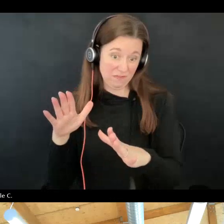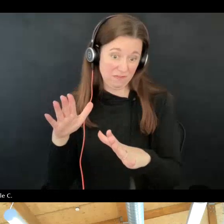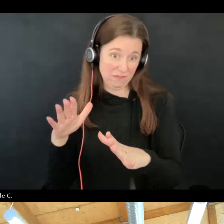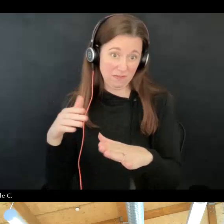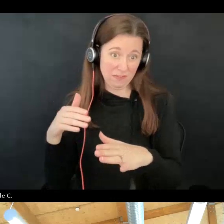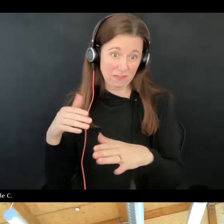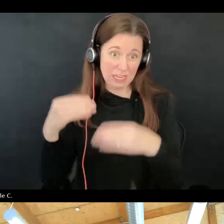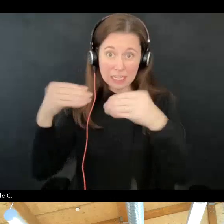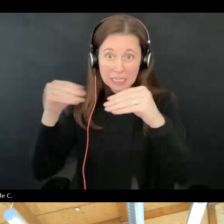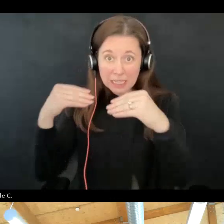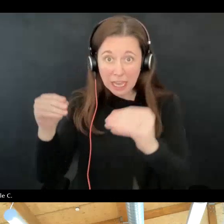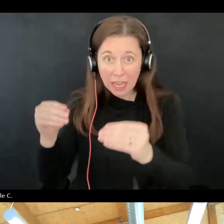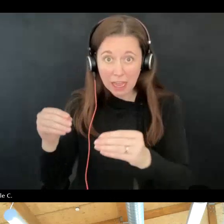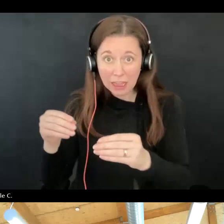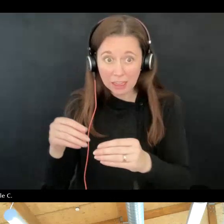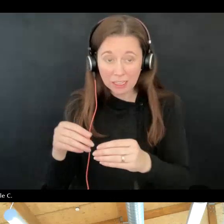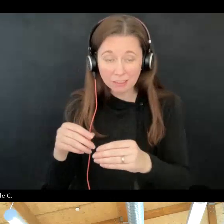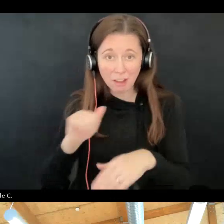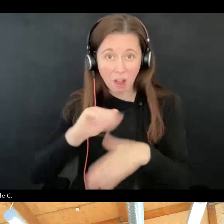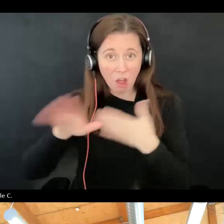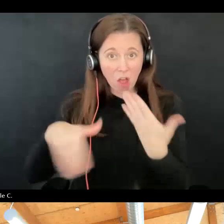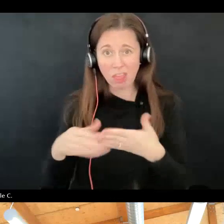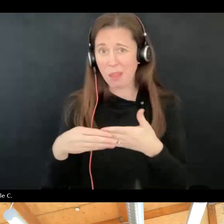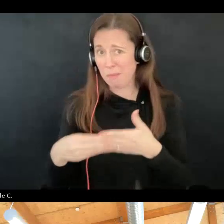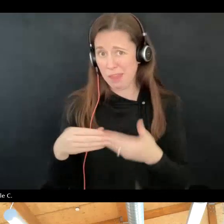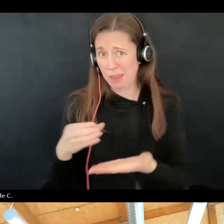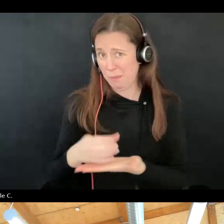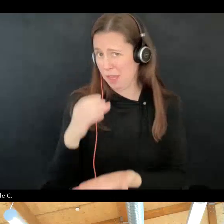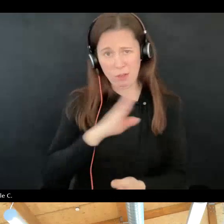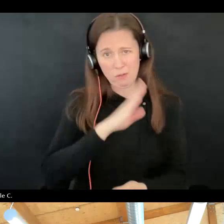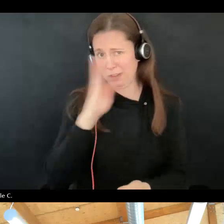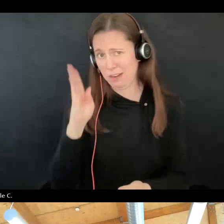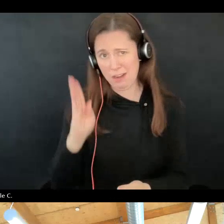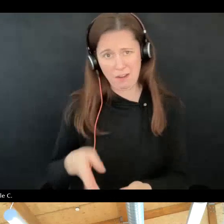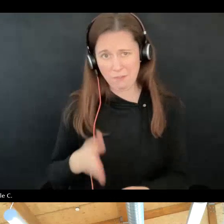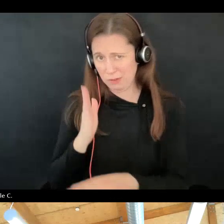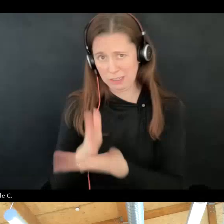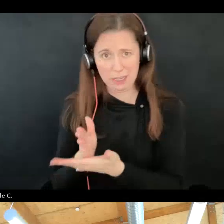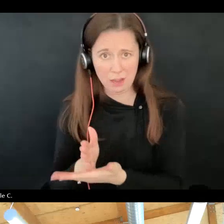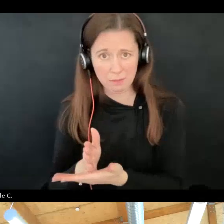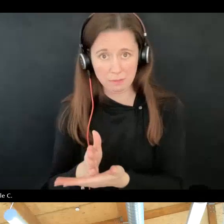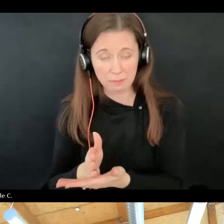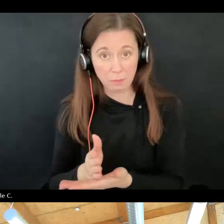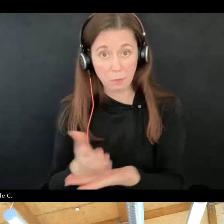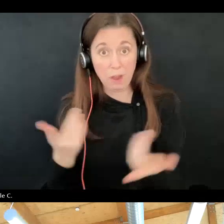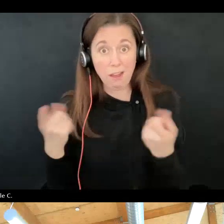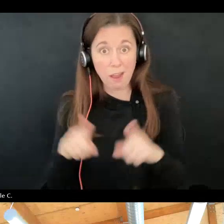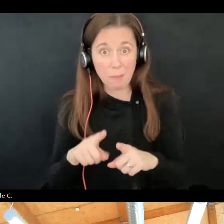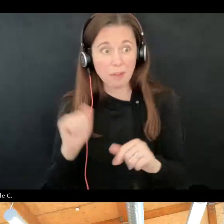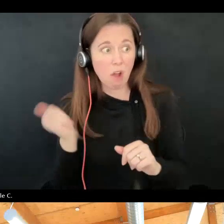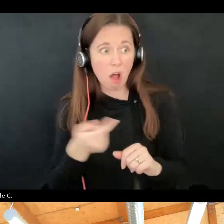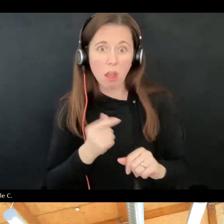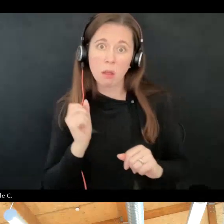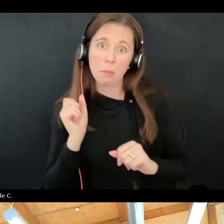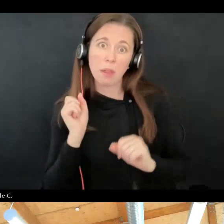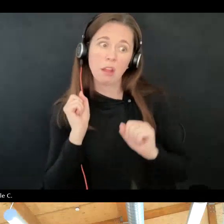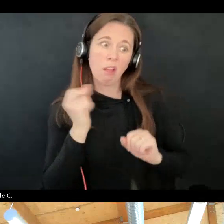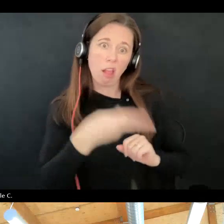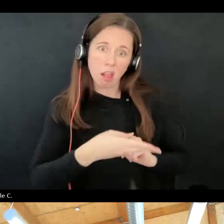will continue to end up in our waterways and our oceans. So I think real change is made by putting pressure on corporations.